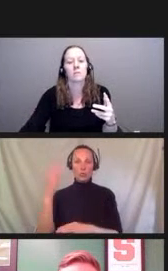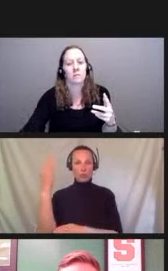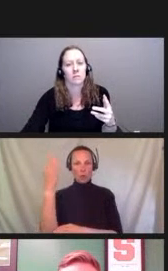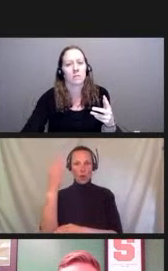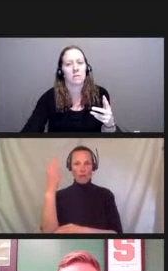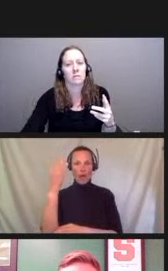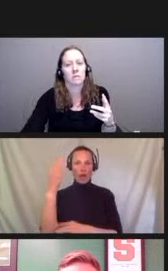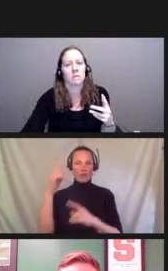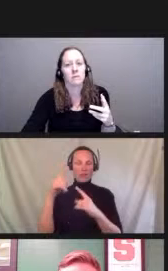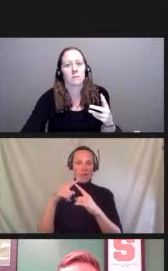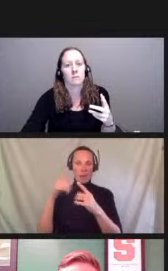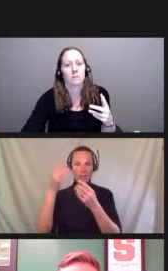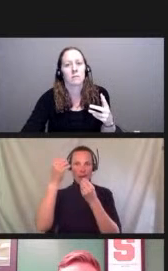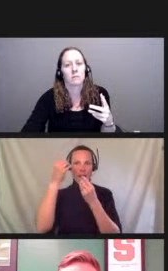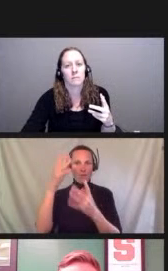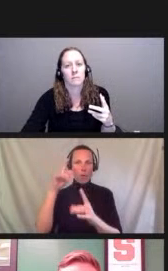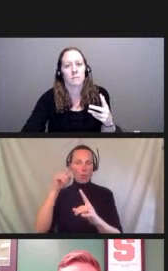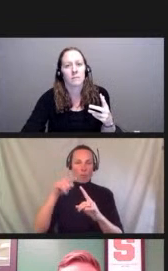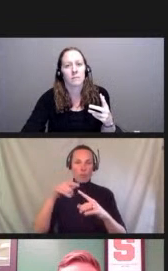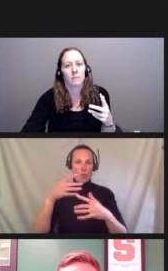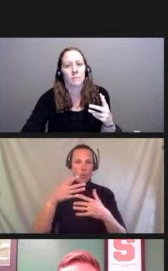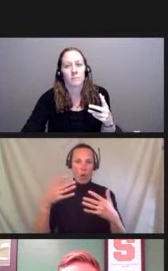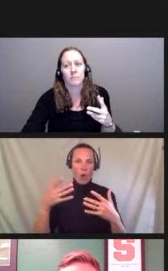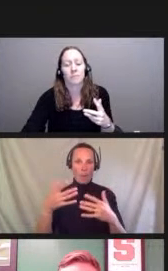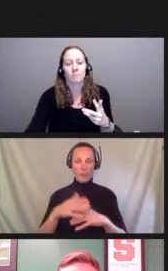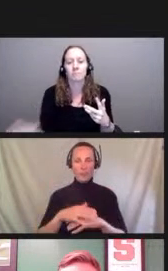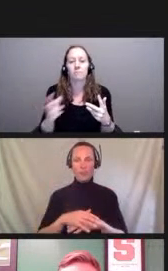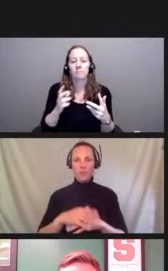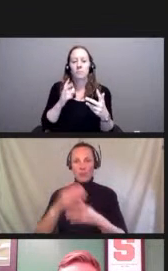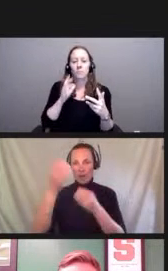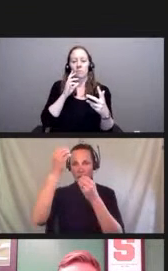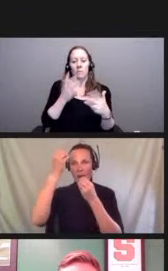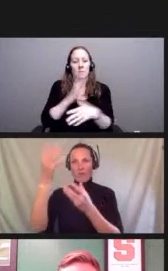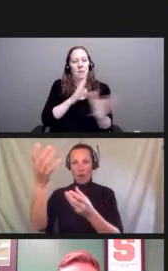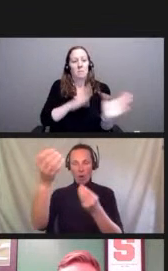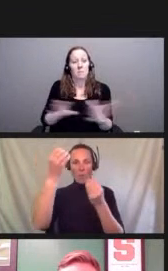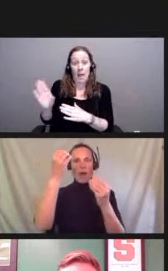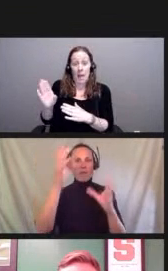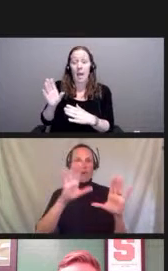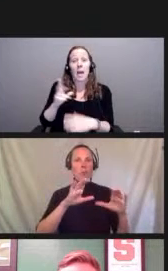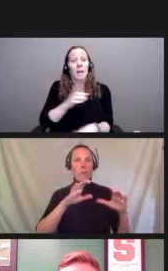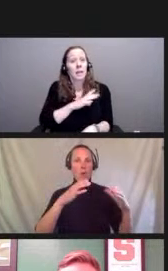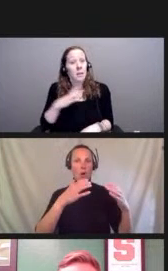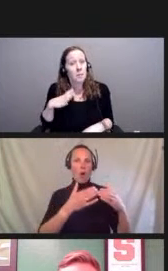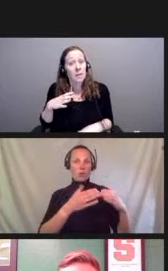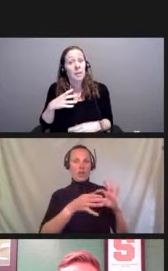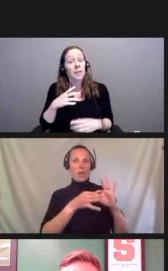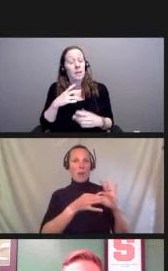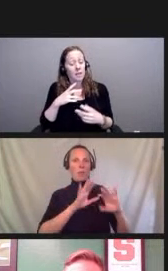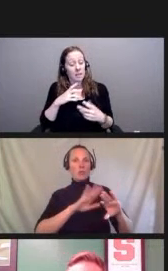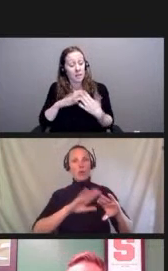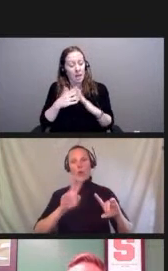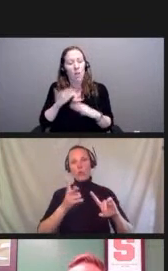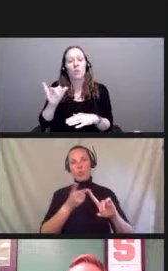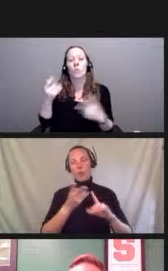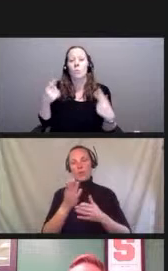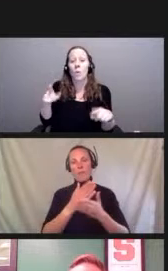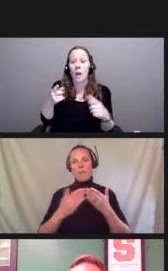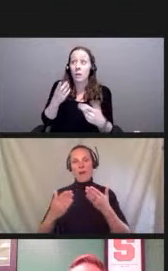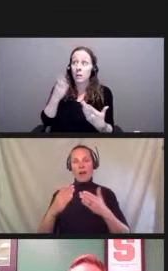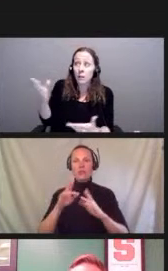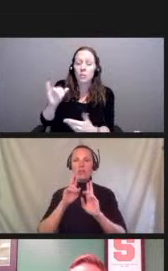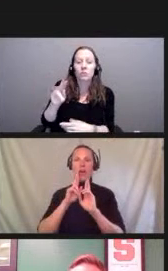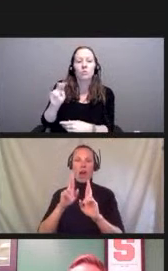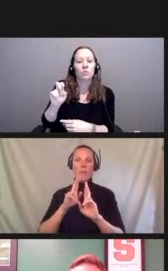Plan report, which will be tabled for Committee and Council consideration on June 29th and July